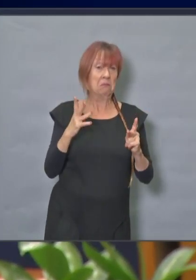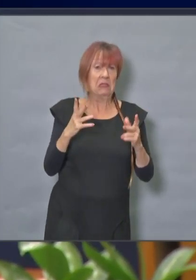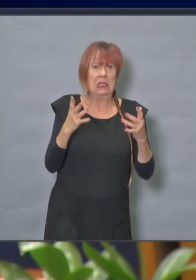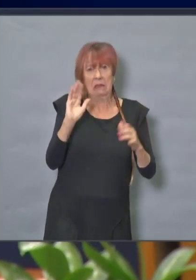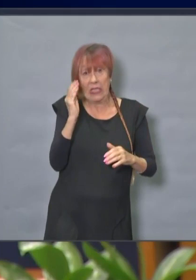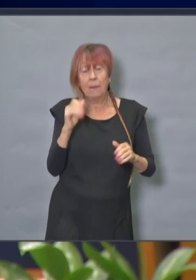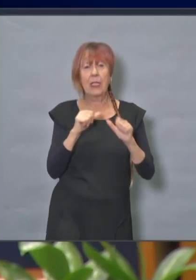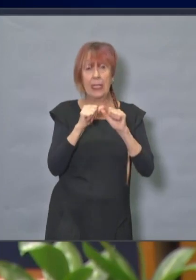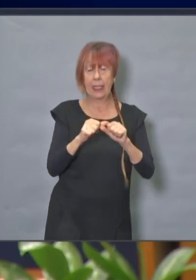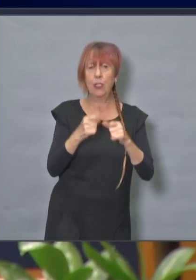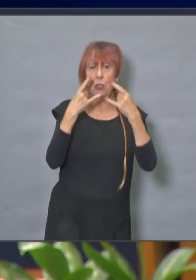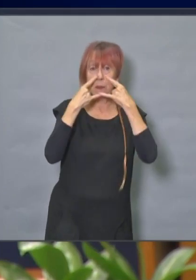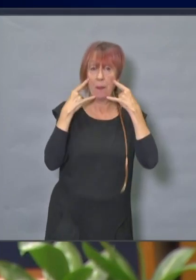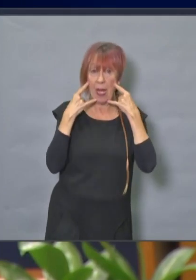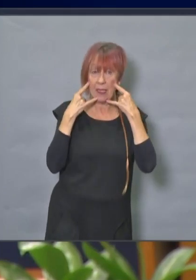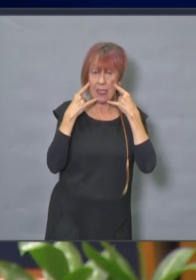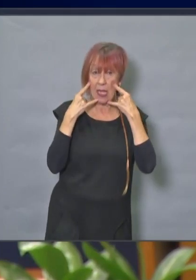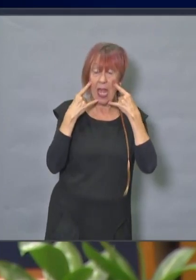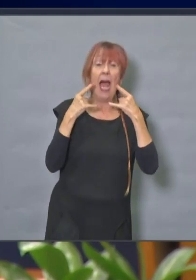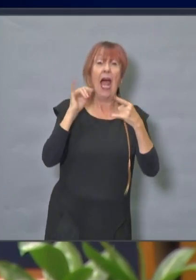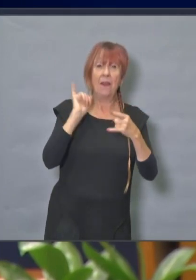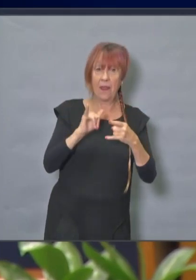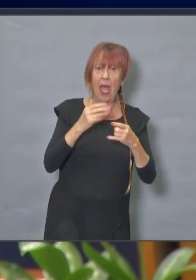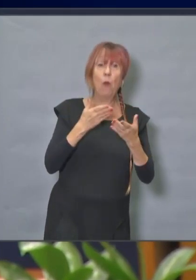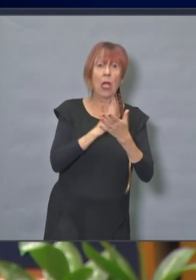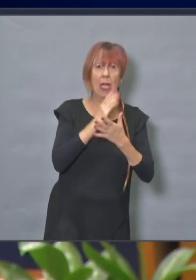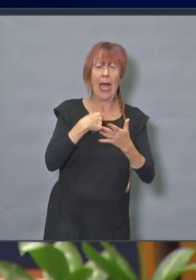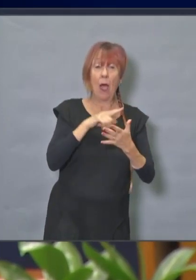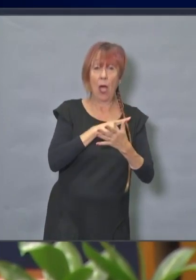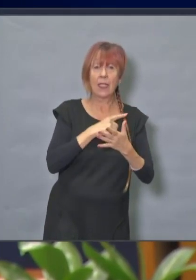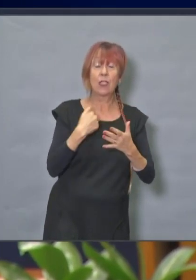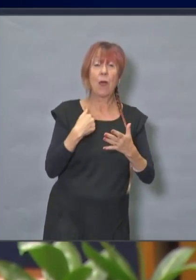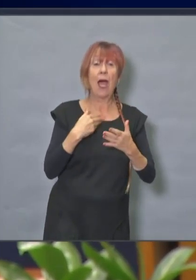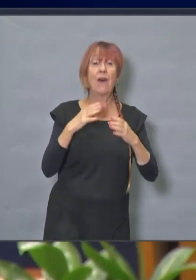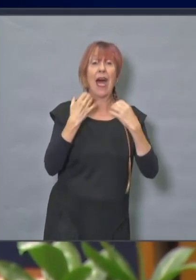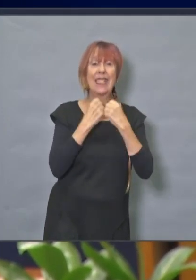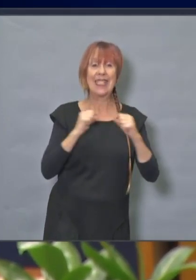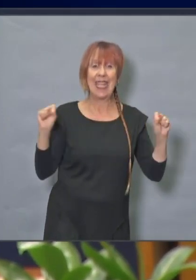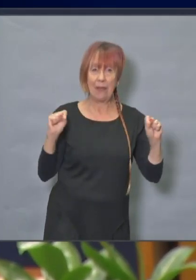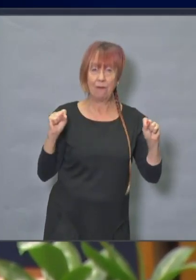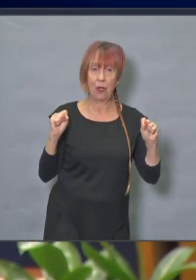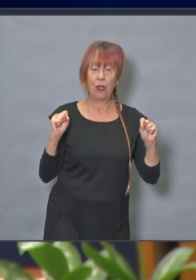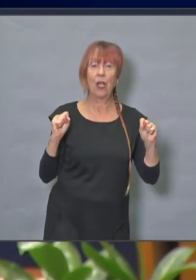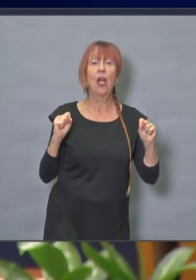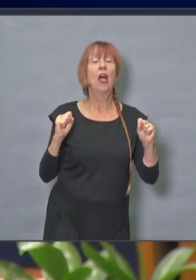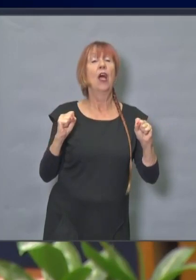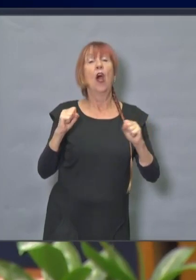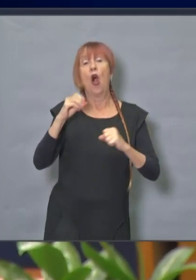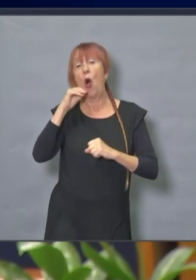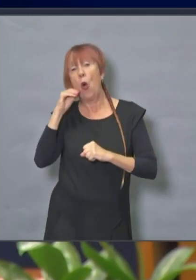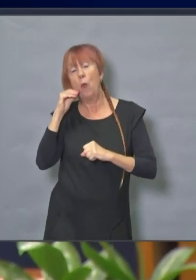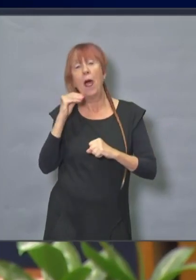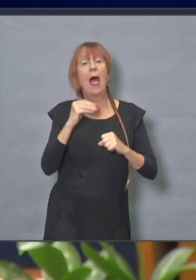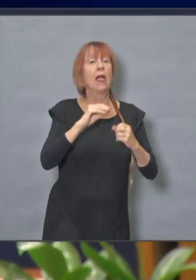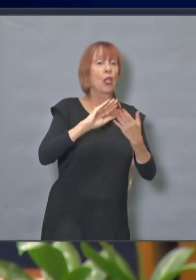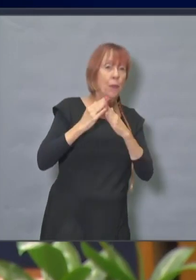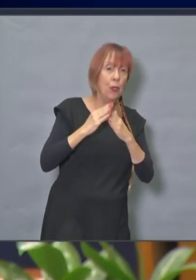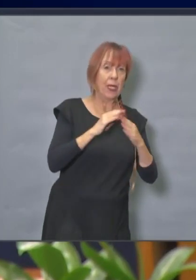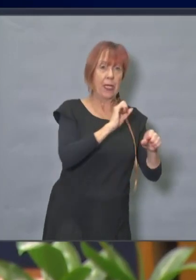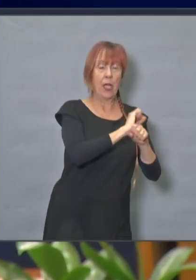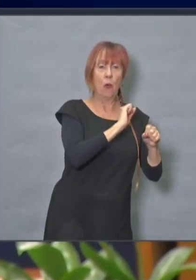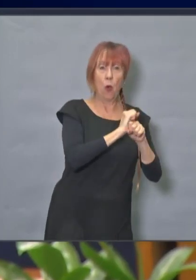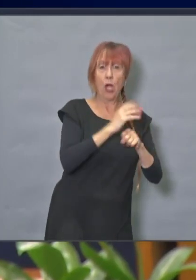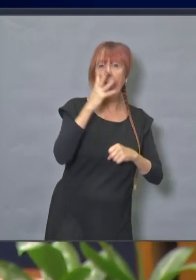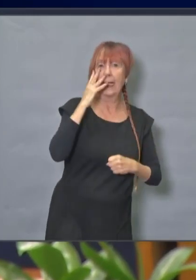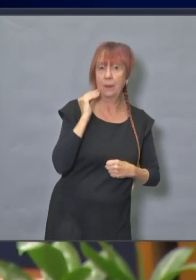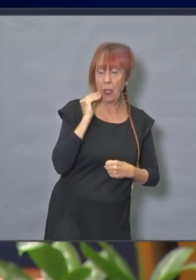is that is what is going to allow us to continue to have a safer, move from safer at home to safer in the communities and safer at work. So while I